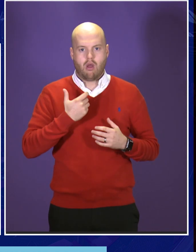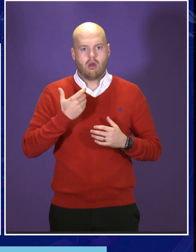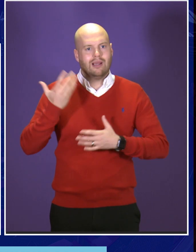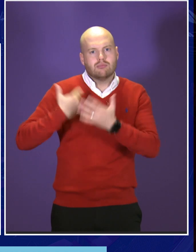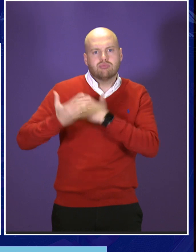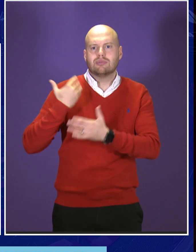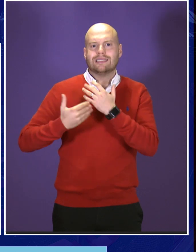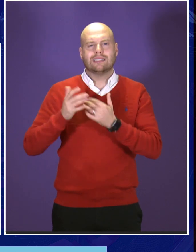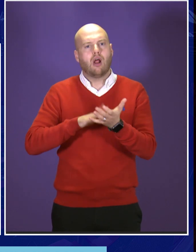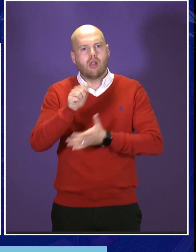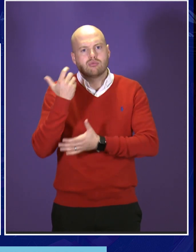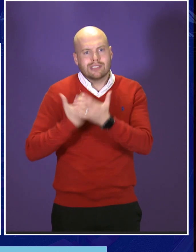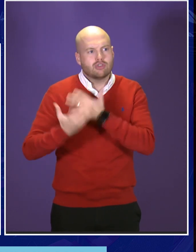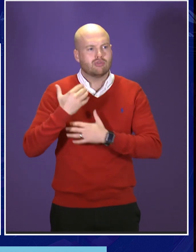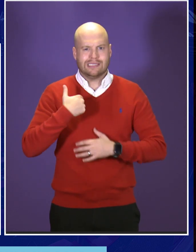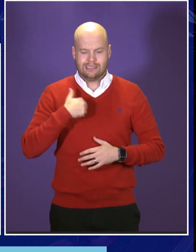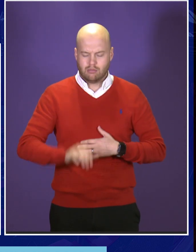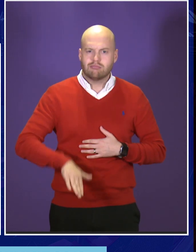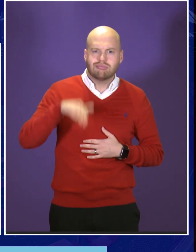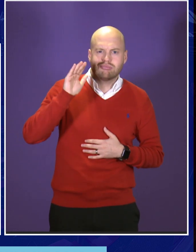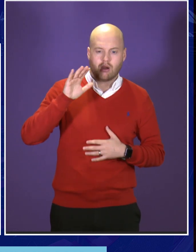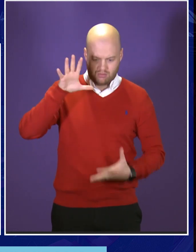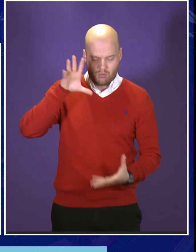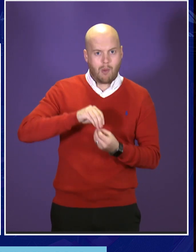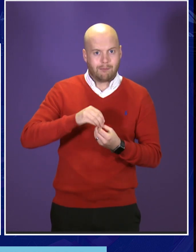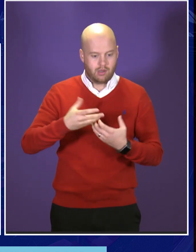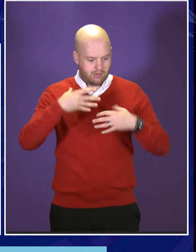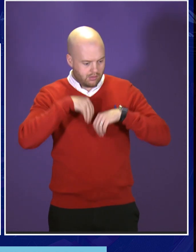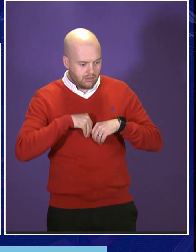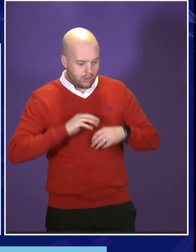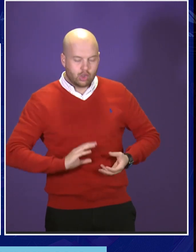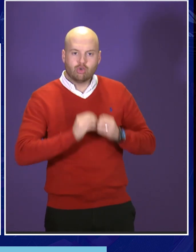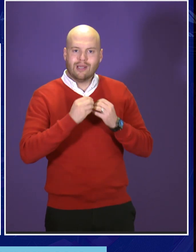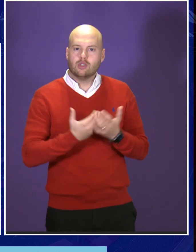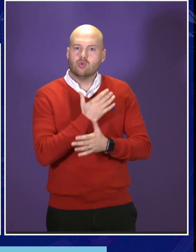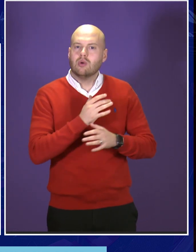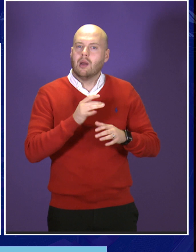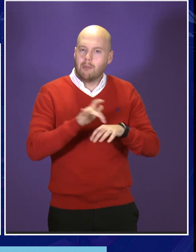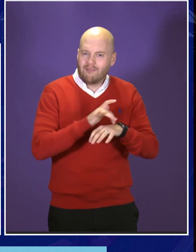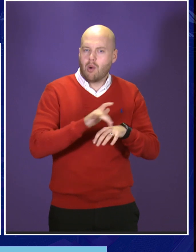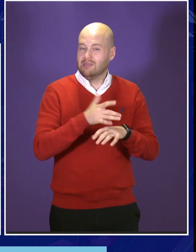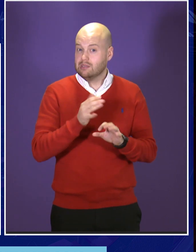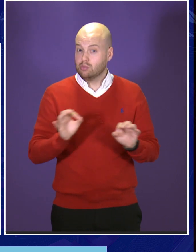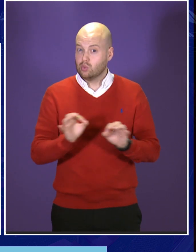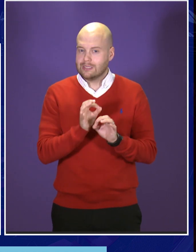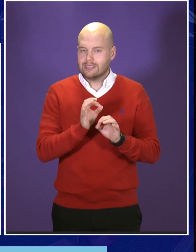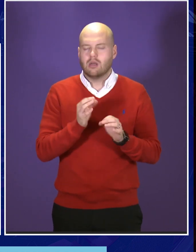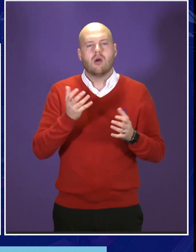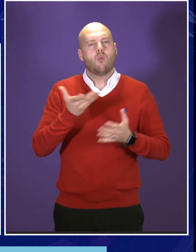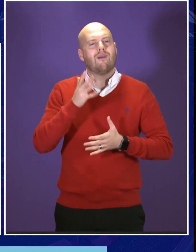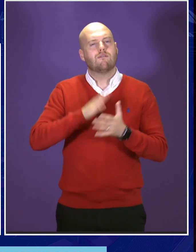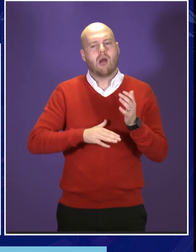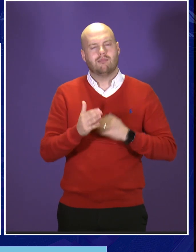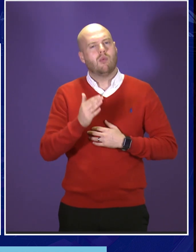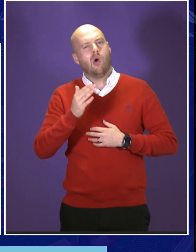own cultural heritage from the Middle East, Mediterranean basin, West Africa, China, and Central Asia. These masters